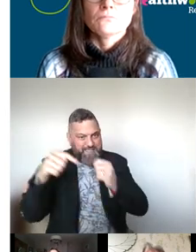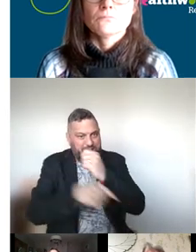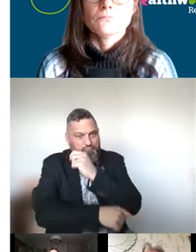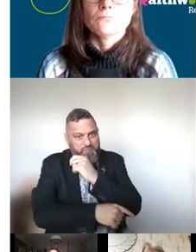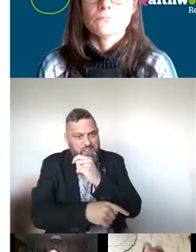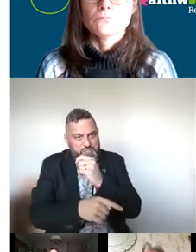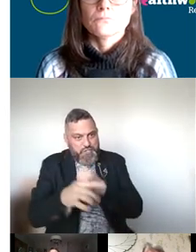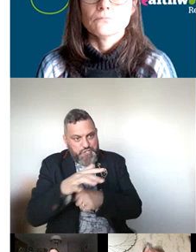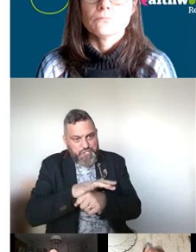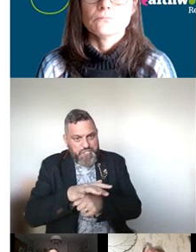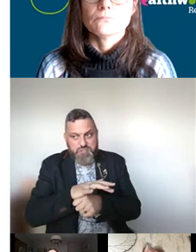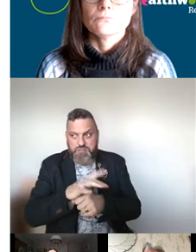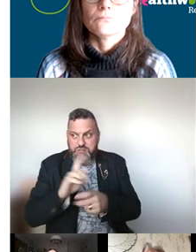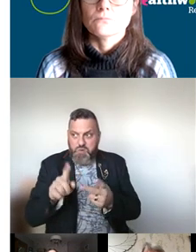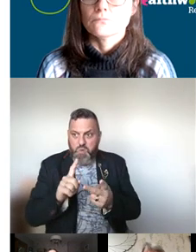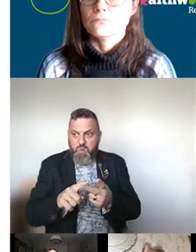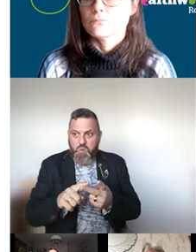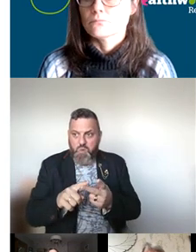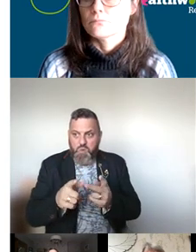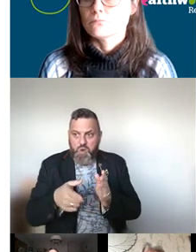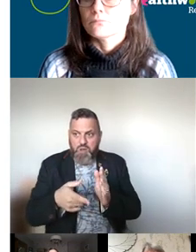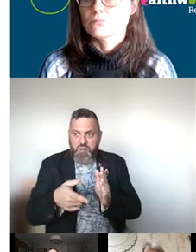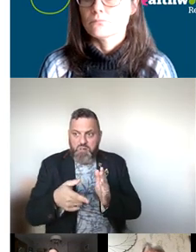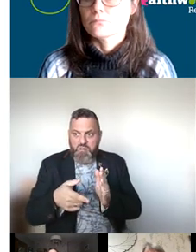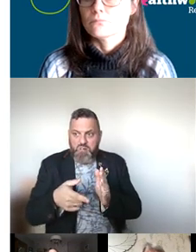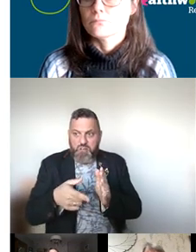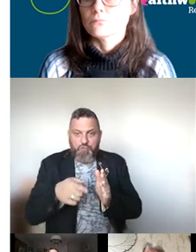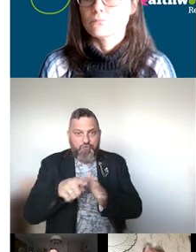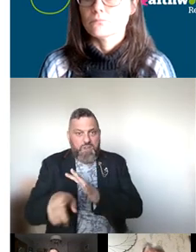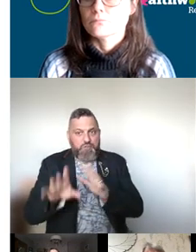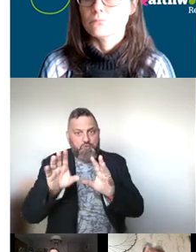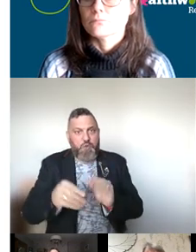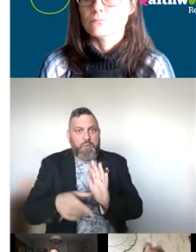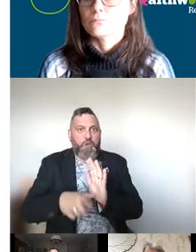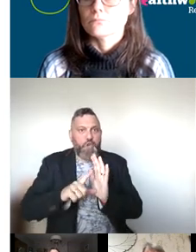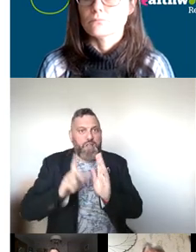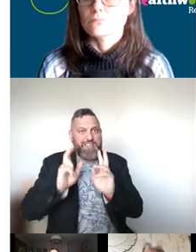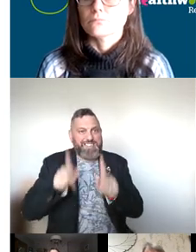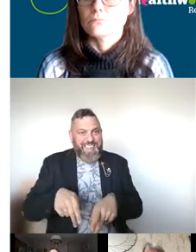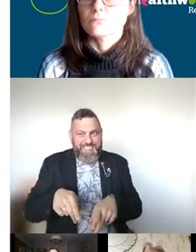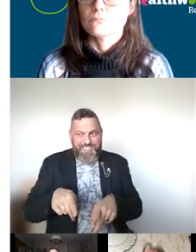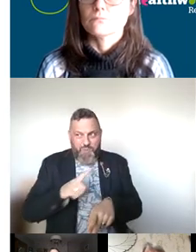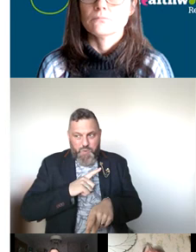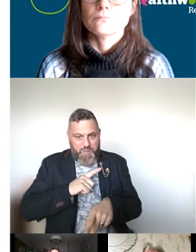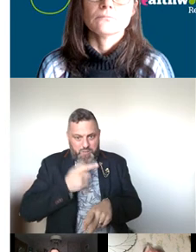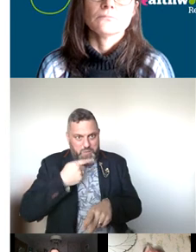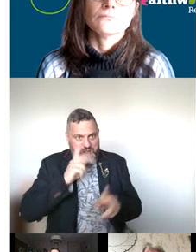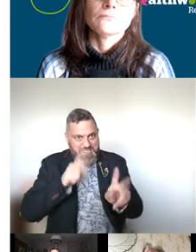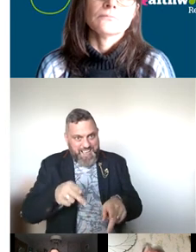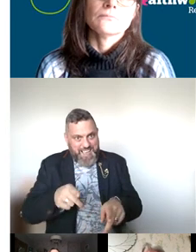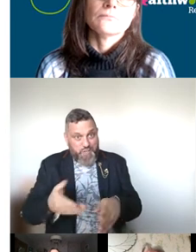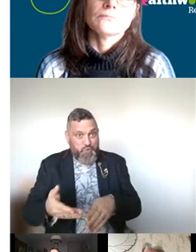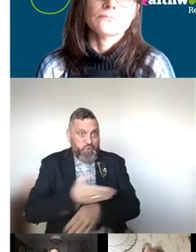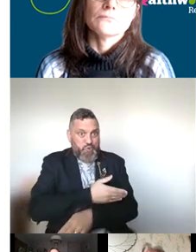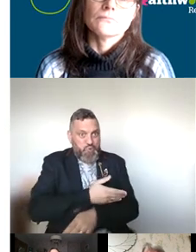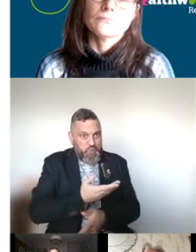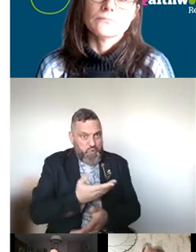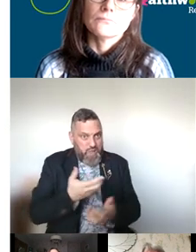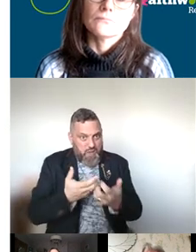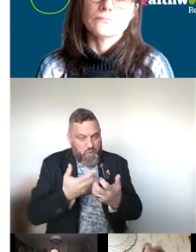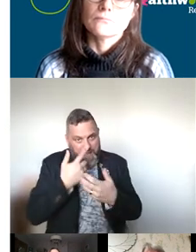about premature preventable mortality, those kind of things, the things that are killing people too soon, and what we can do to prevent